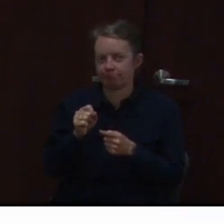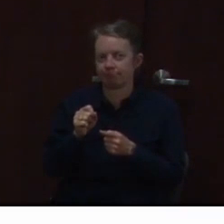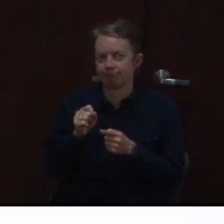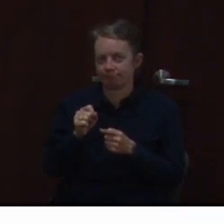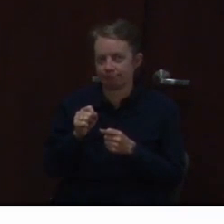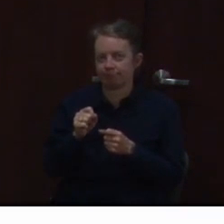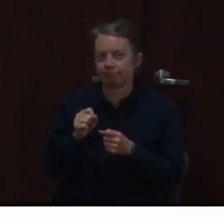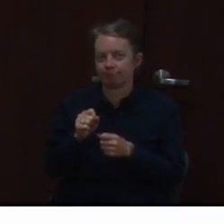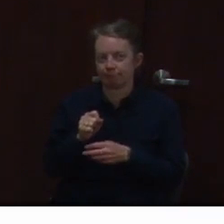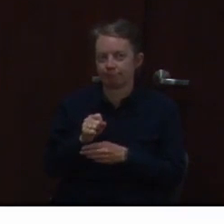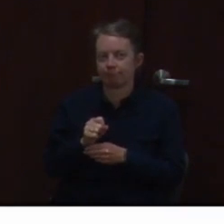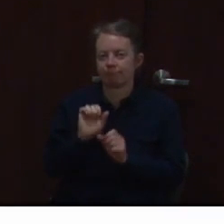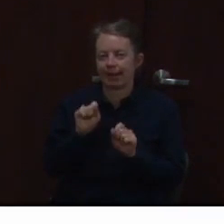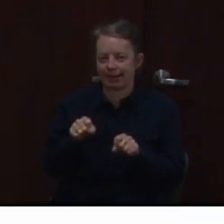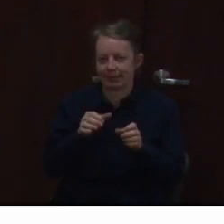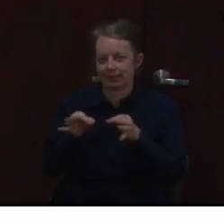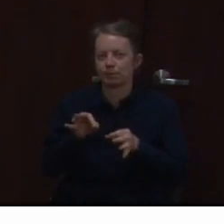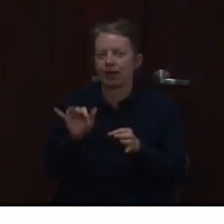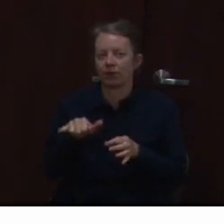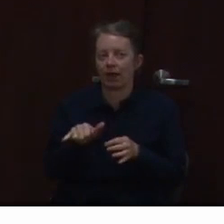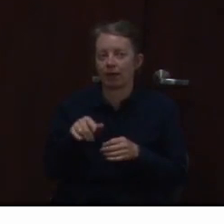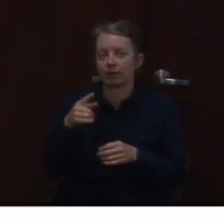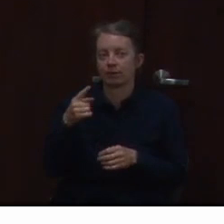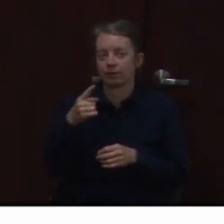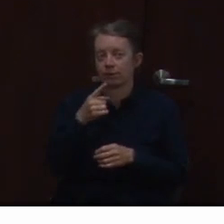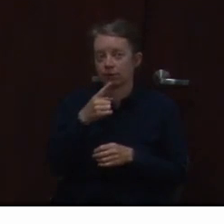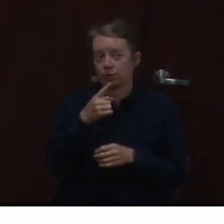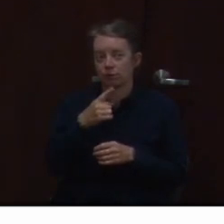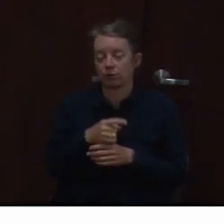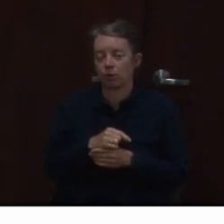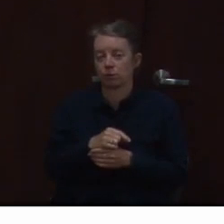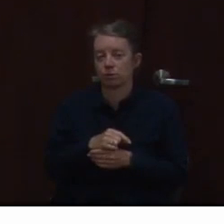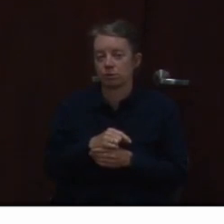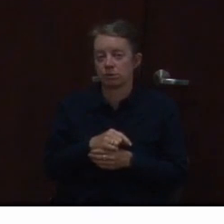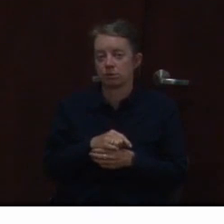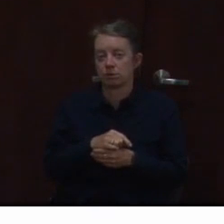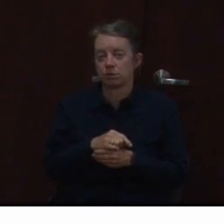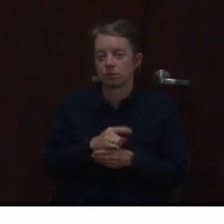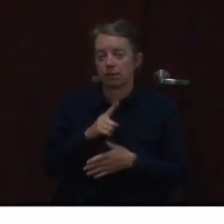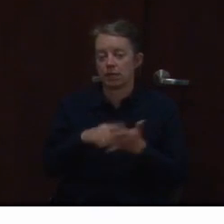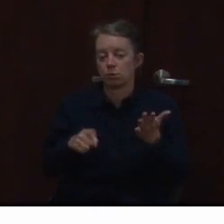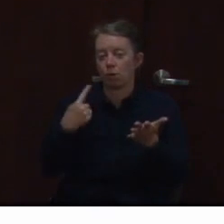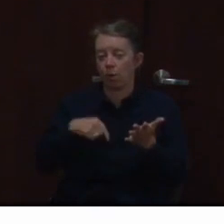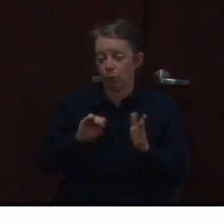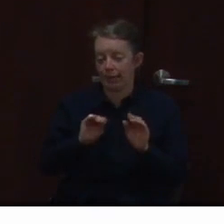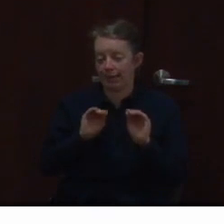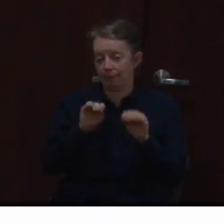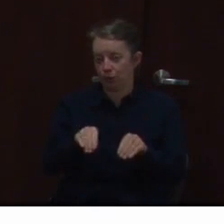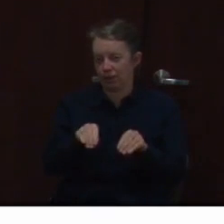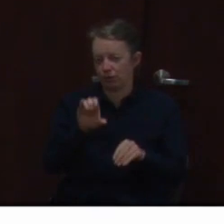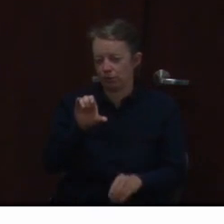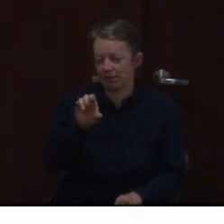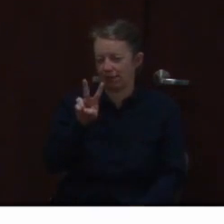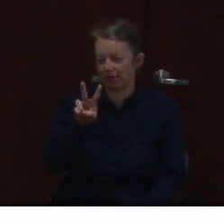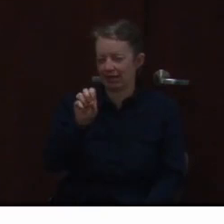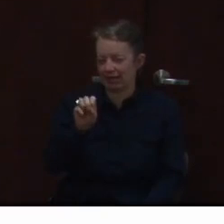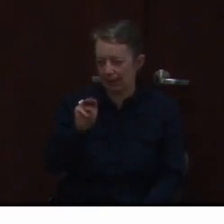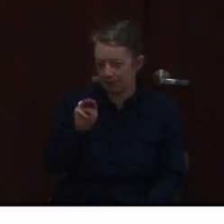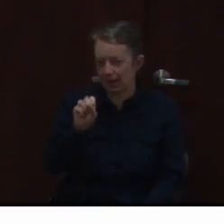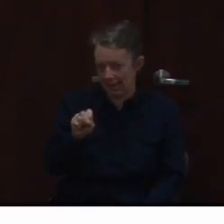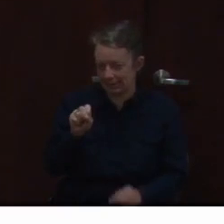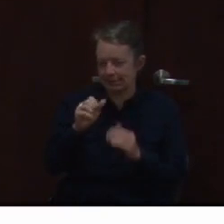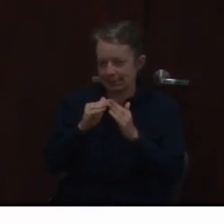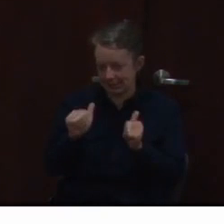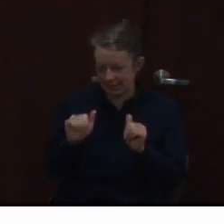Oh, just missed it. apologies. It is. Those are what we put into the CVMS system, and then we pull that report